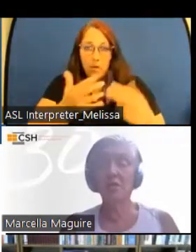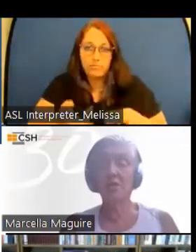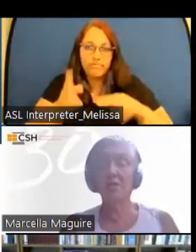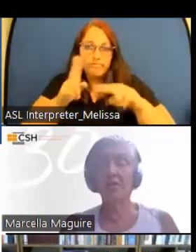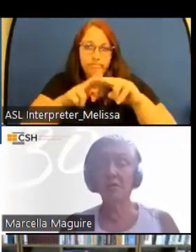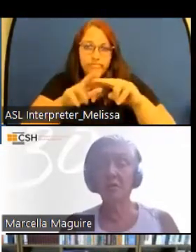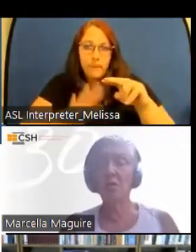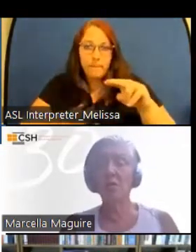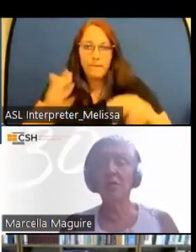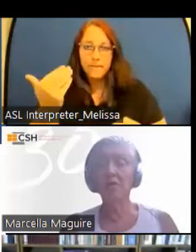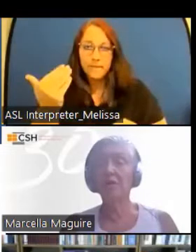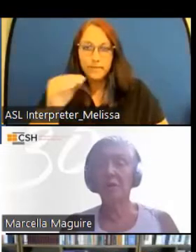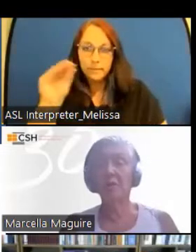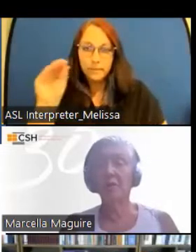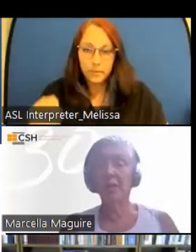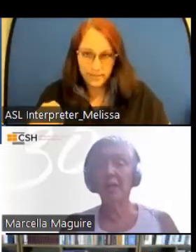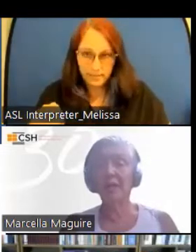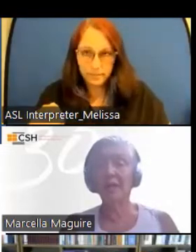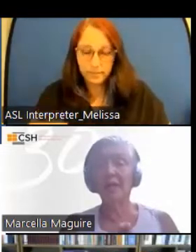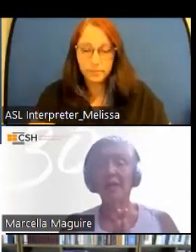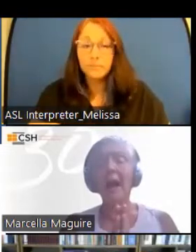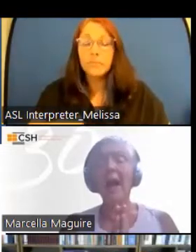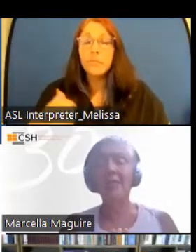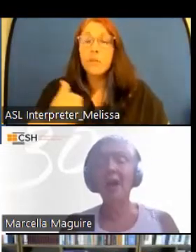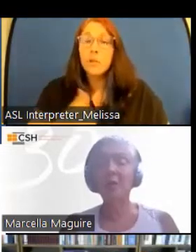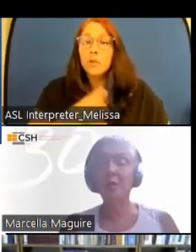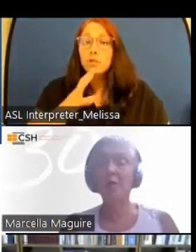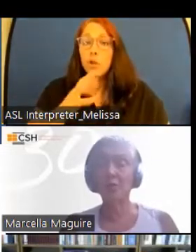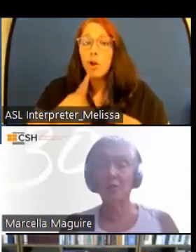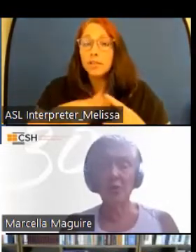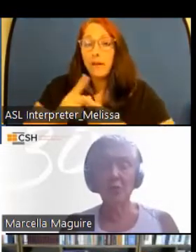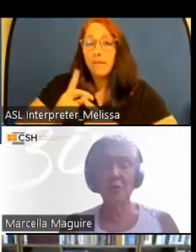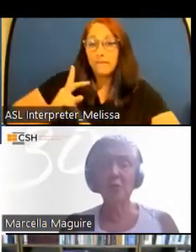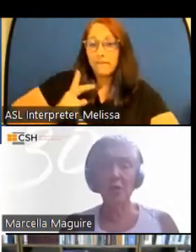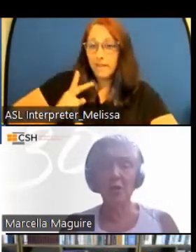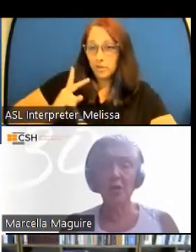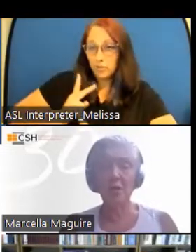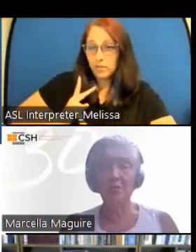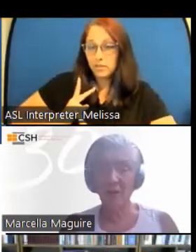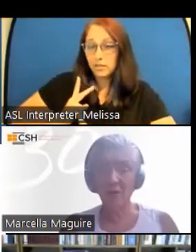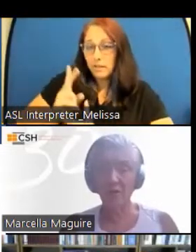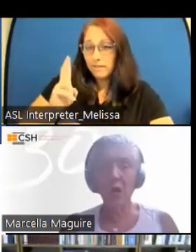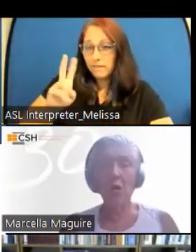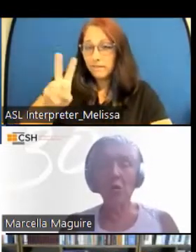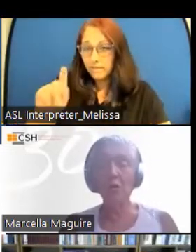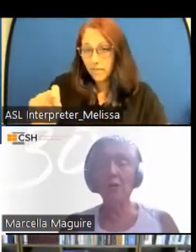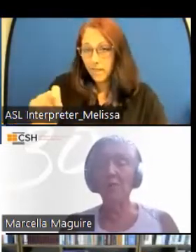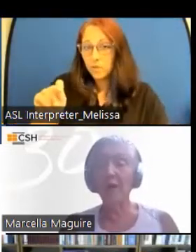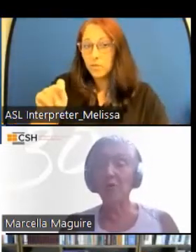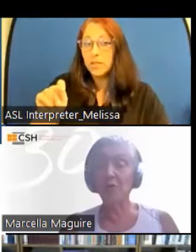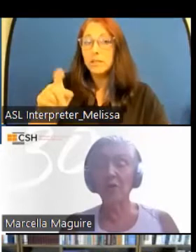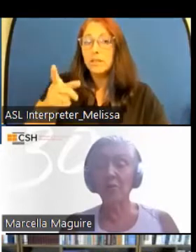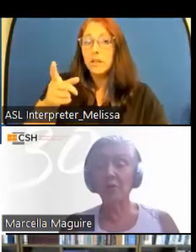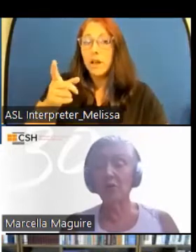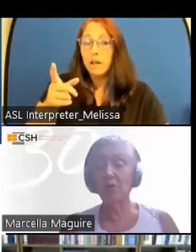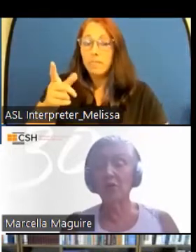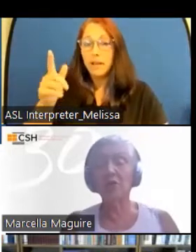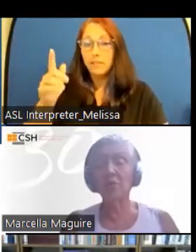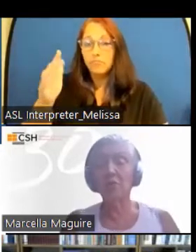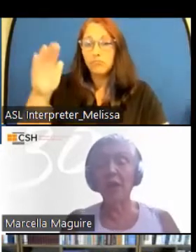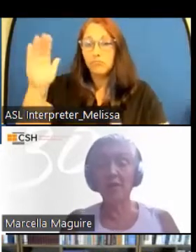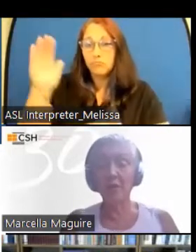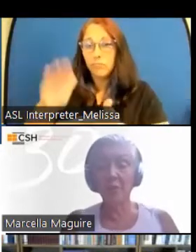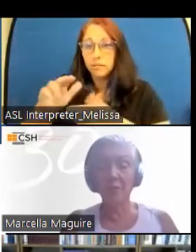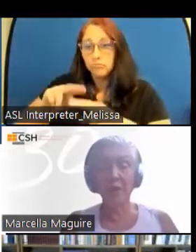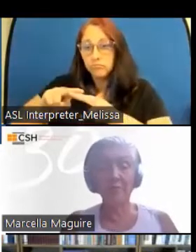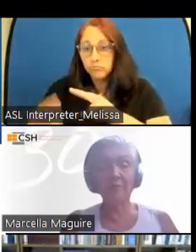significant decrease in veterans homelessness in the middle of the last decade, and that was because resources were targeted to veterans or the Veterans Administration